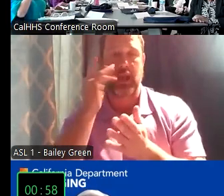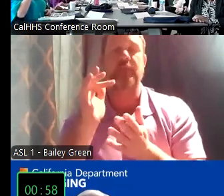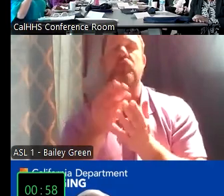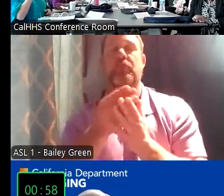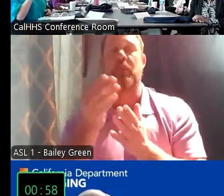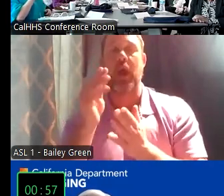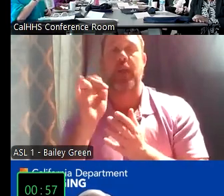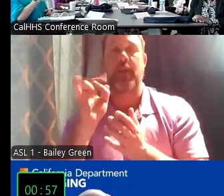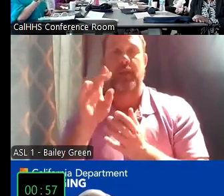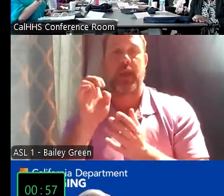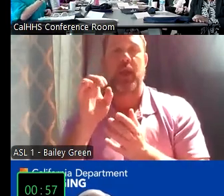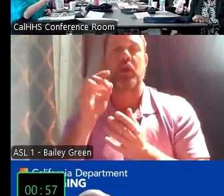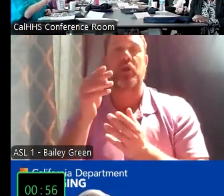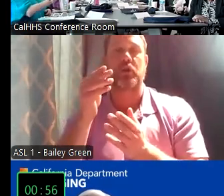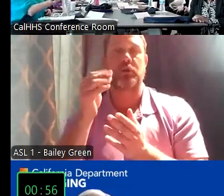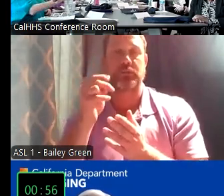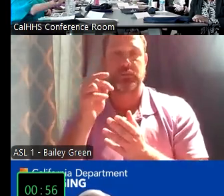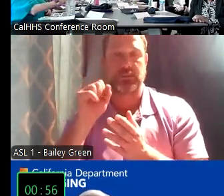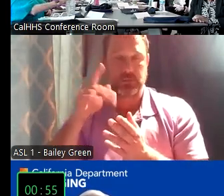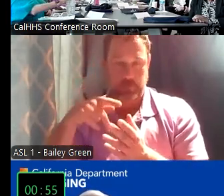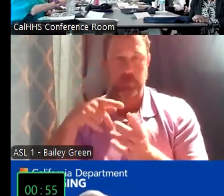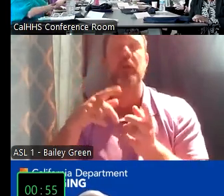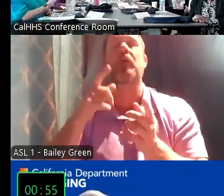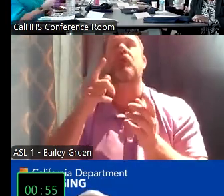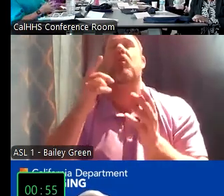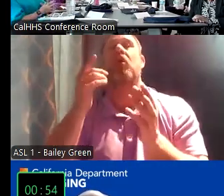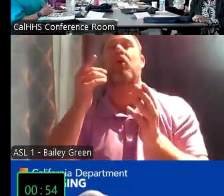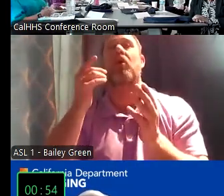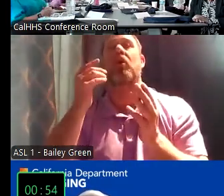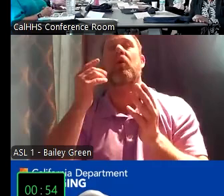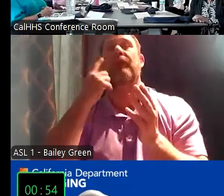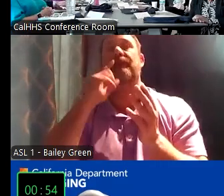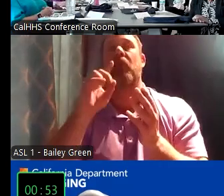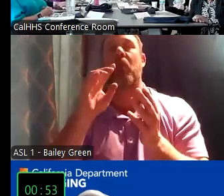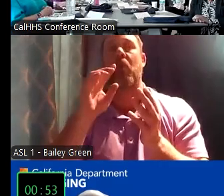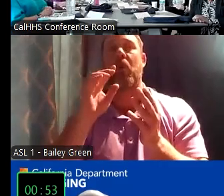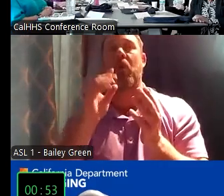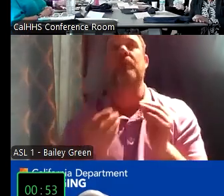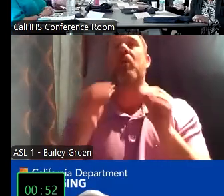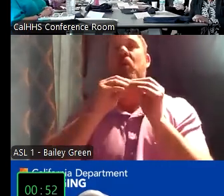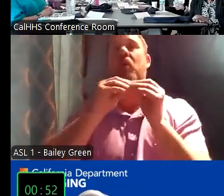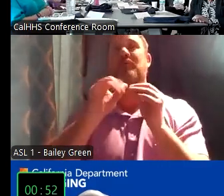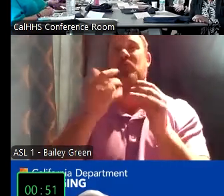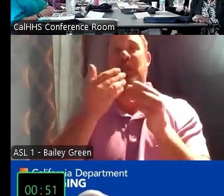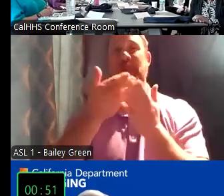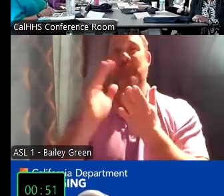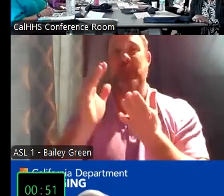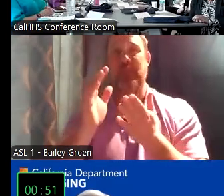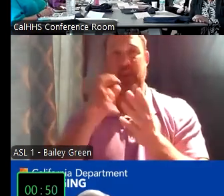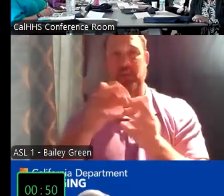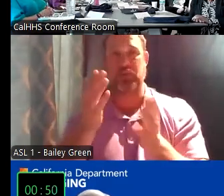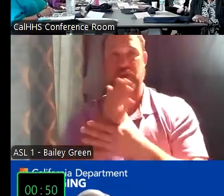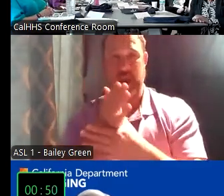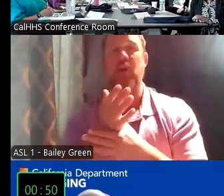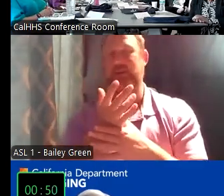Medicare supplement for a premium that could reduce or eliminate that share of cost is a little known fact. So I want to